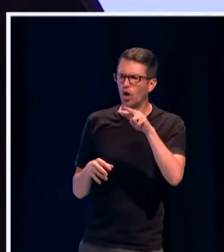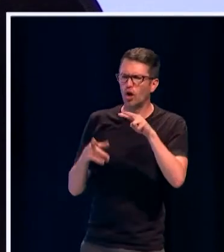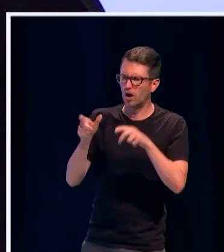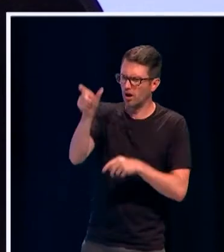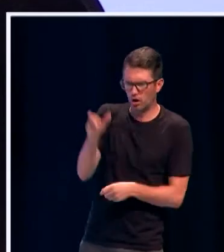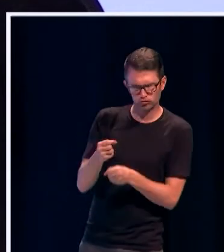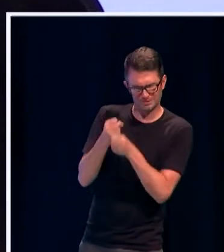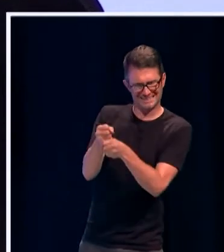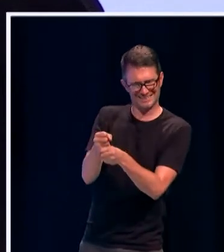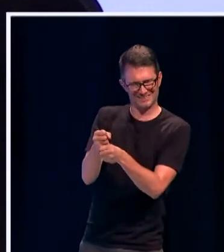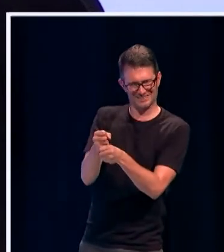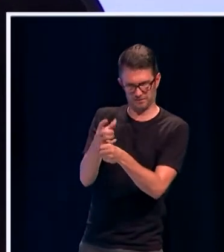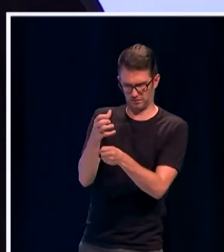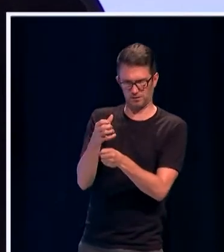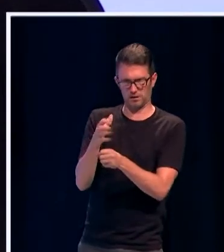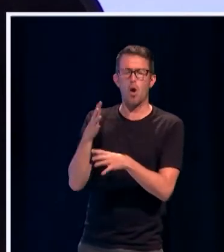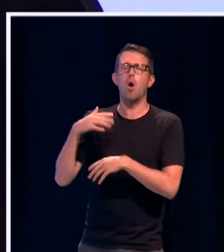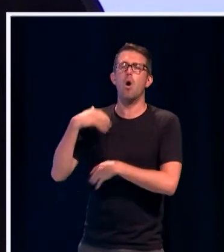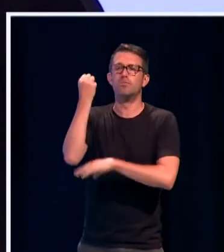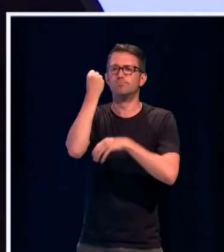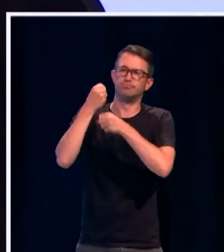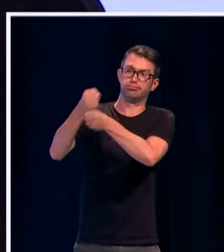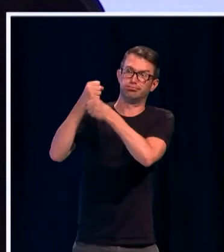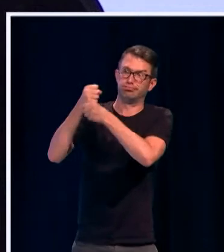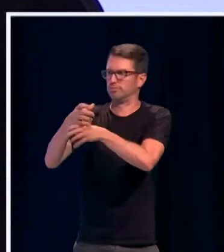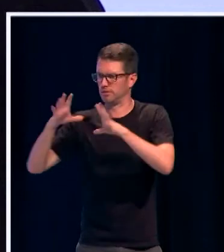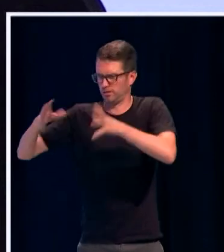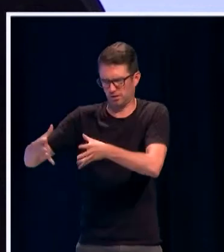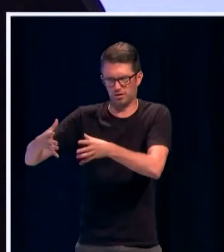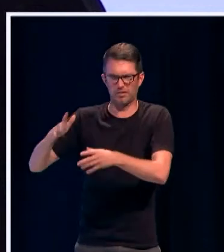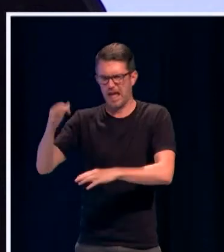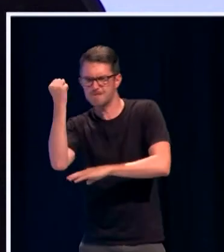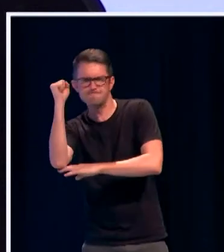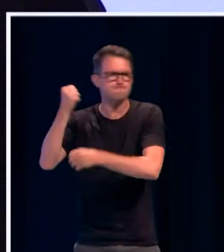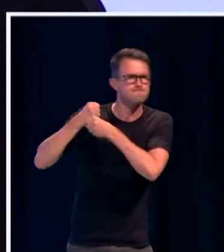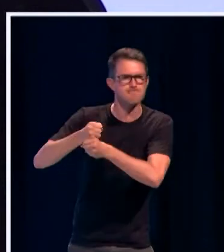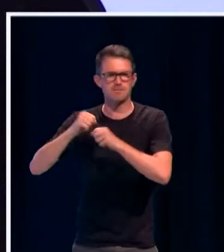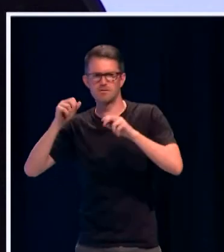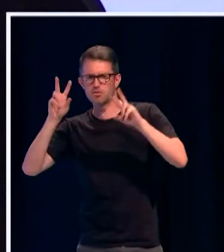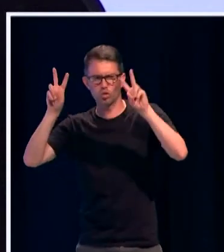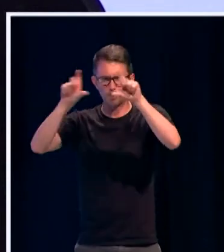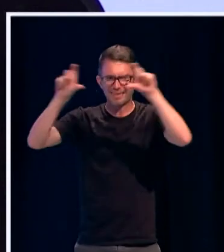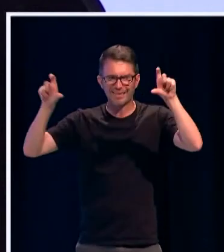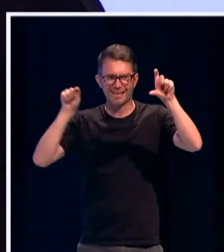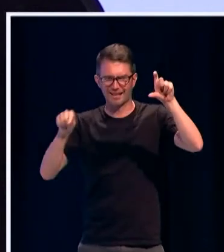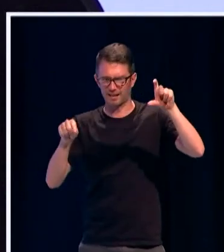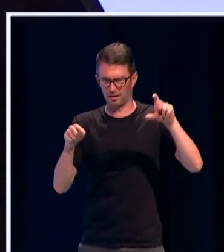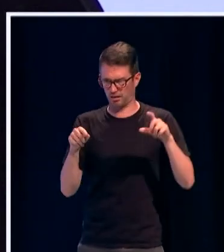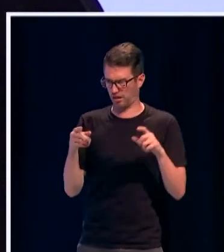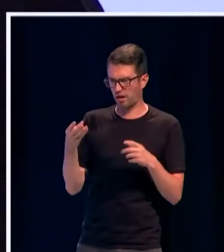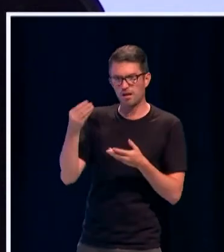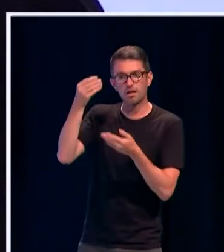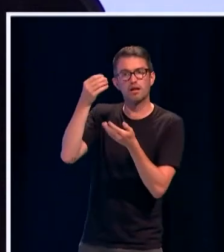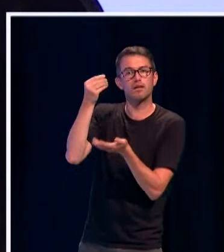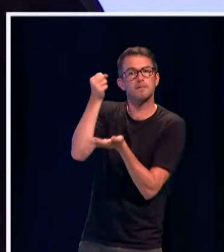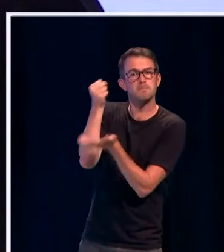seeing is lack of budget, lack of the people mindset. We cannot move it.